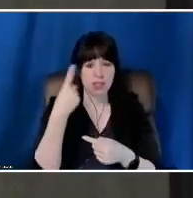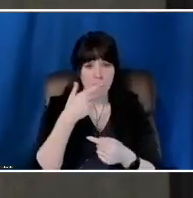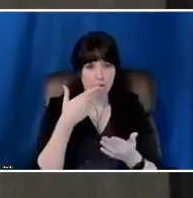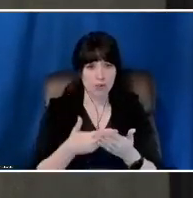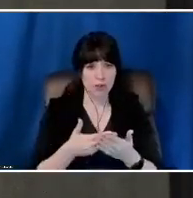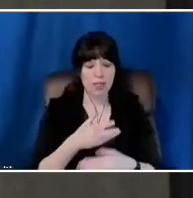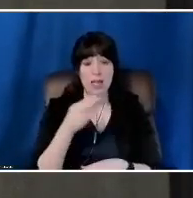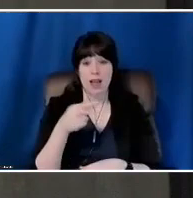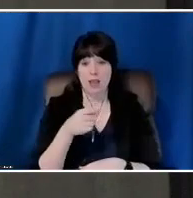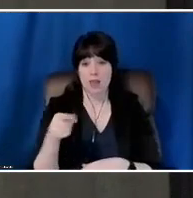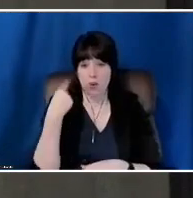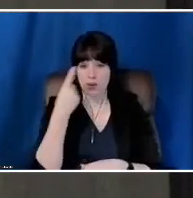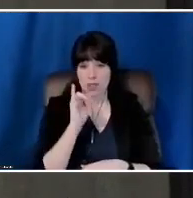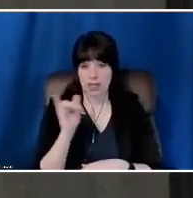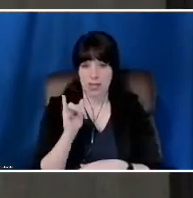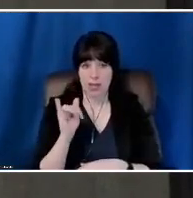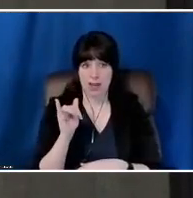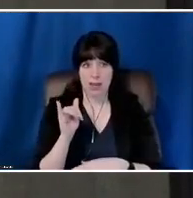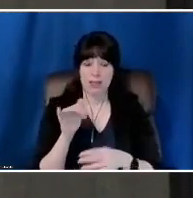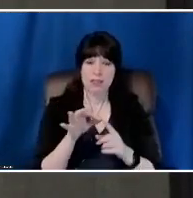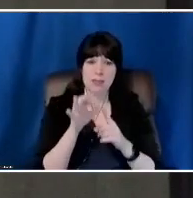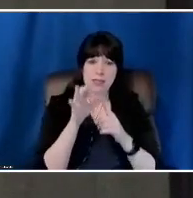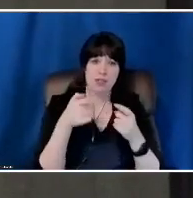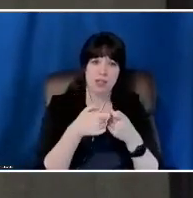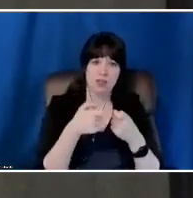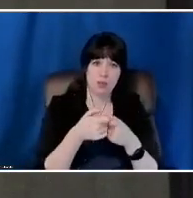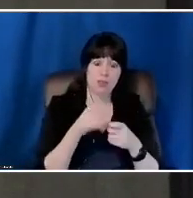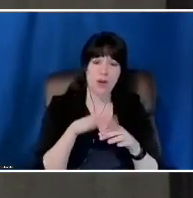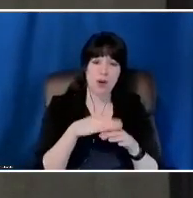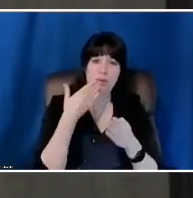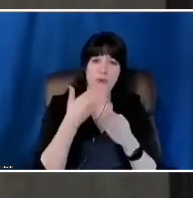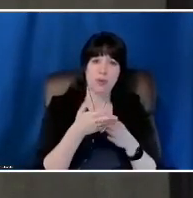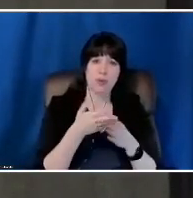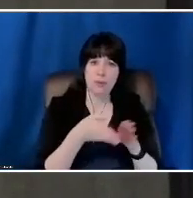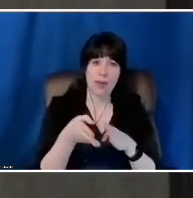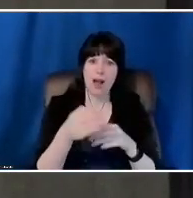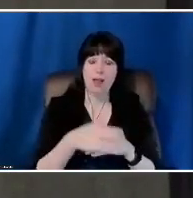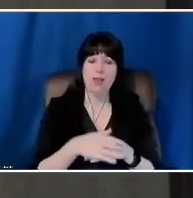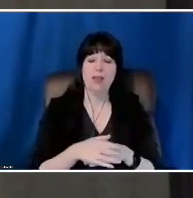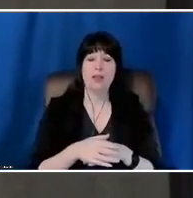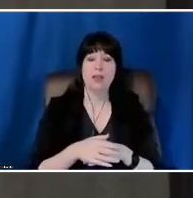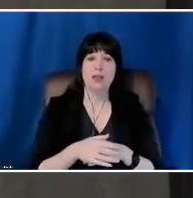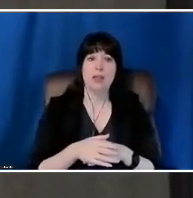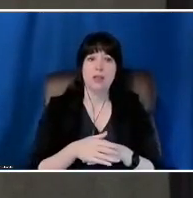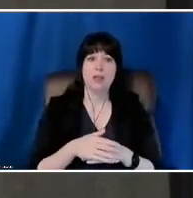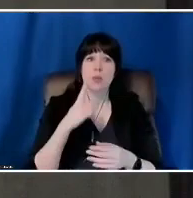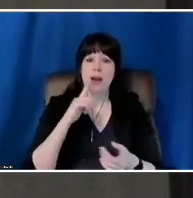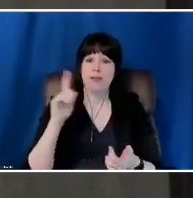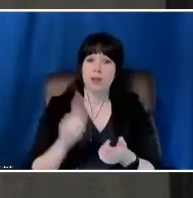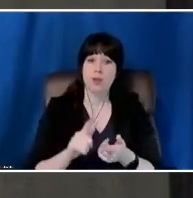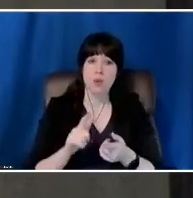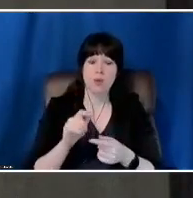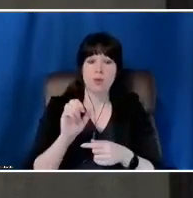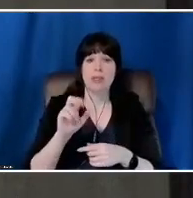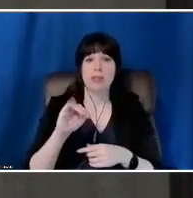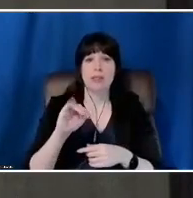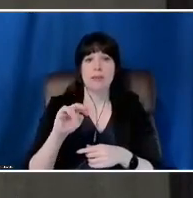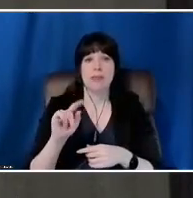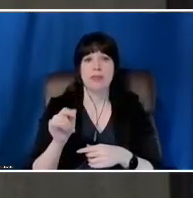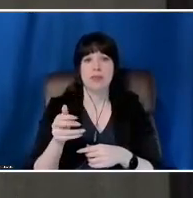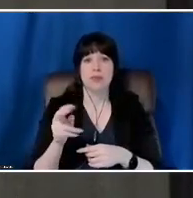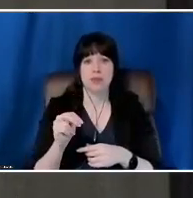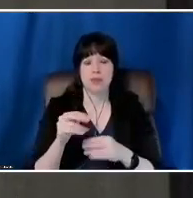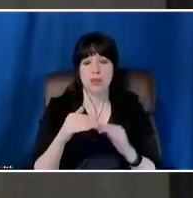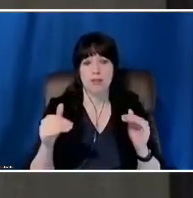those look like they're, especially electricity, on a really good path to get to really low emission levels. The transportation is going to be more challenging,